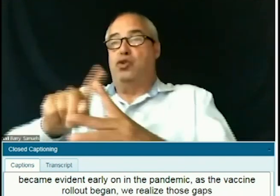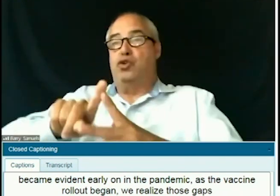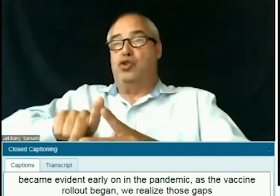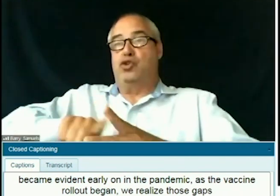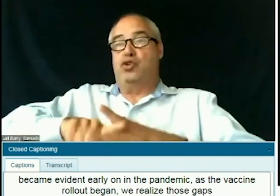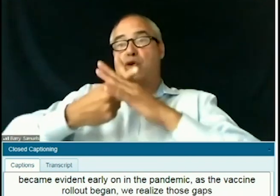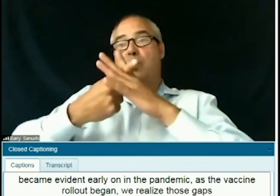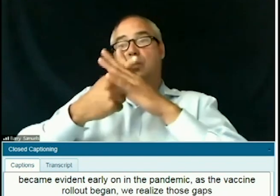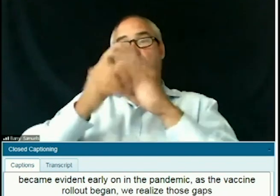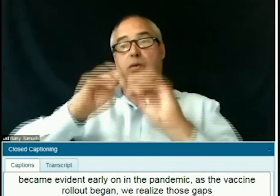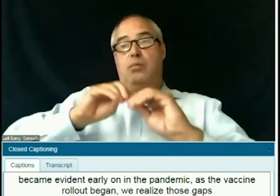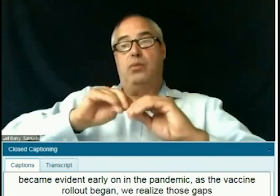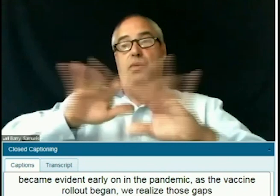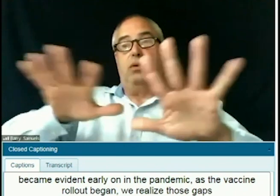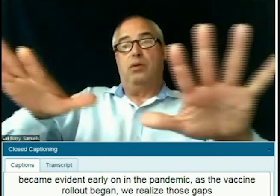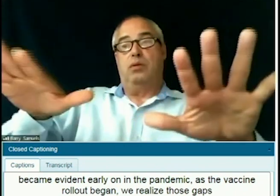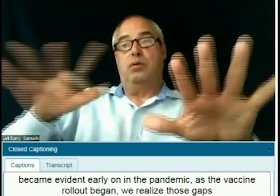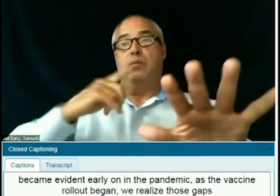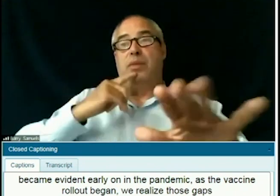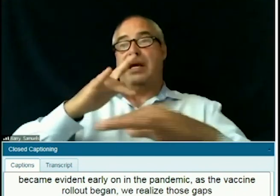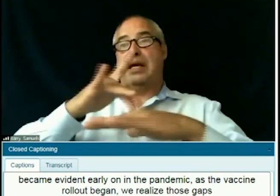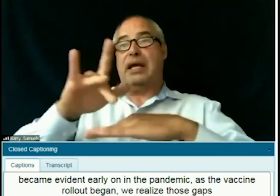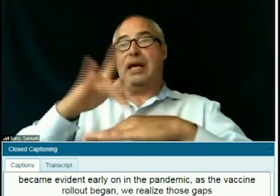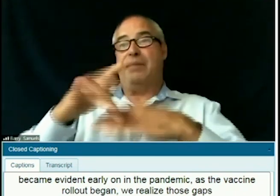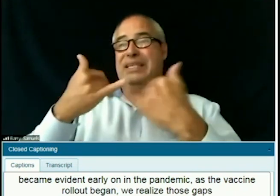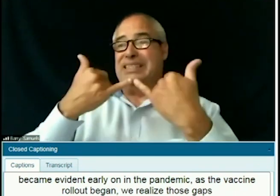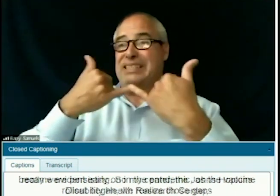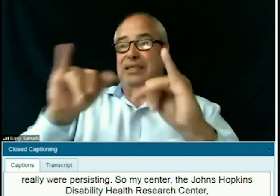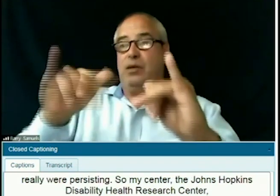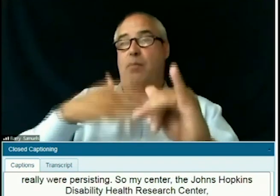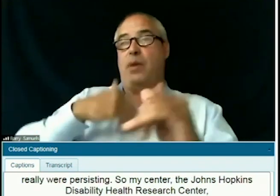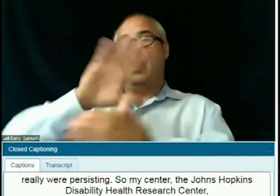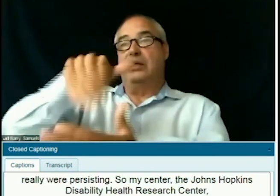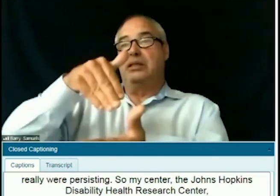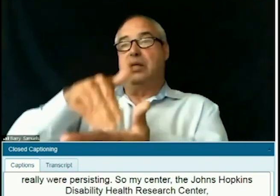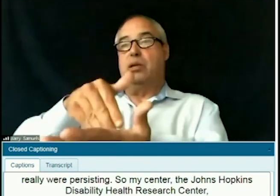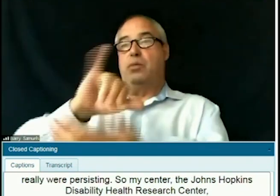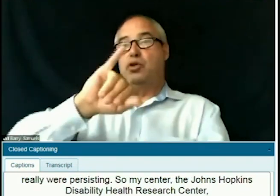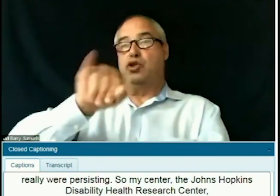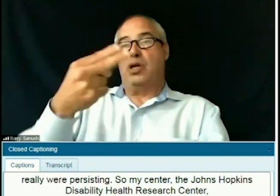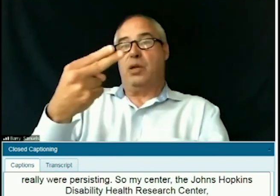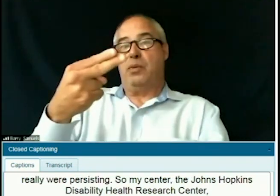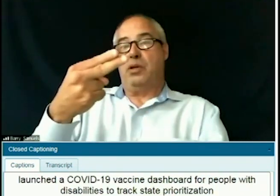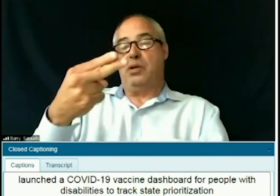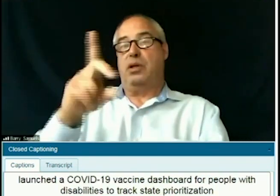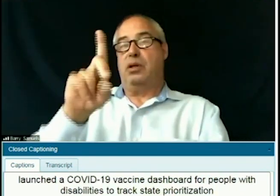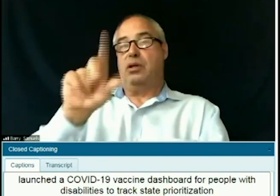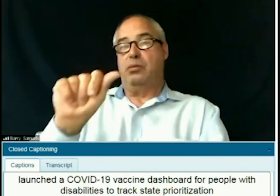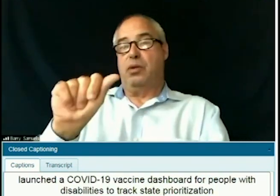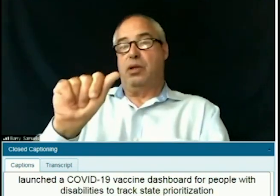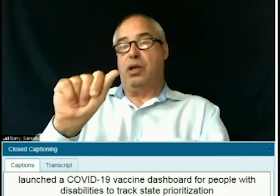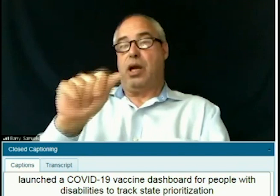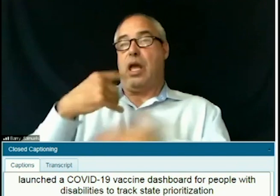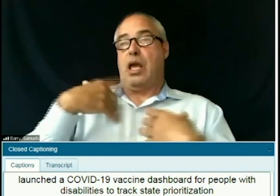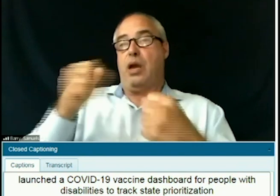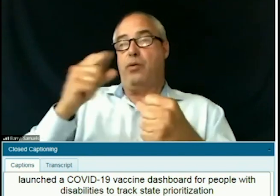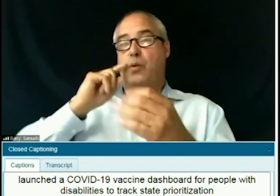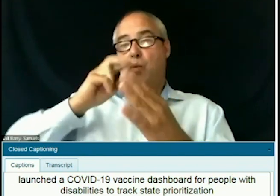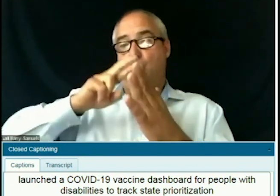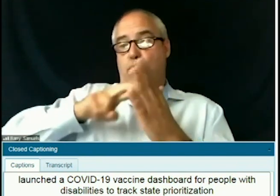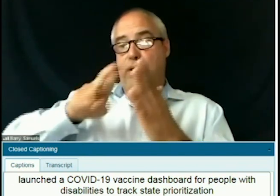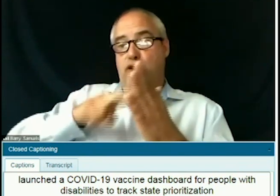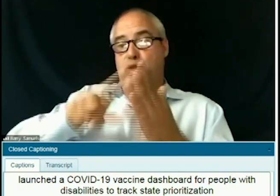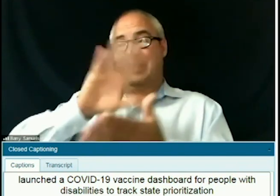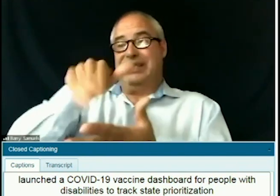were persisting. So my center, the Johns Hopkins Disability Health Research Center, launched a COVID-19